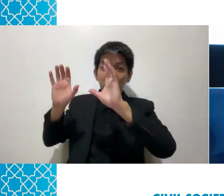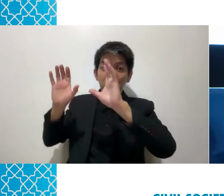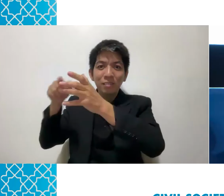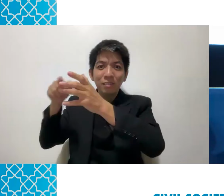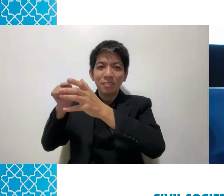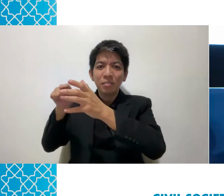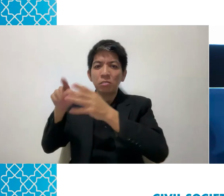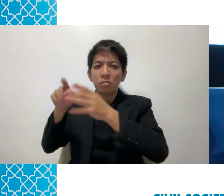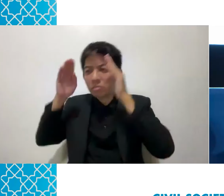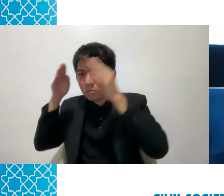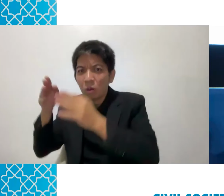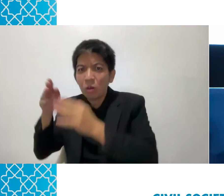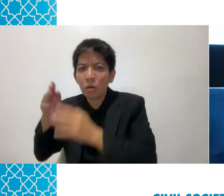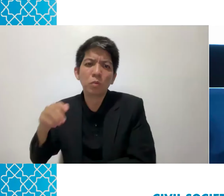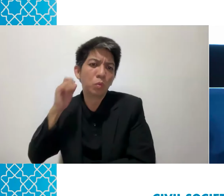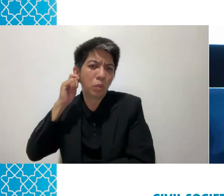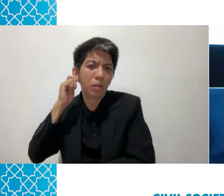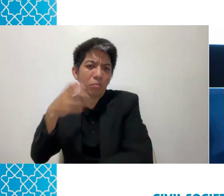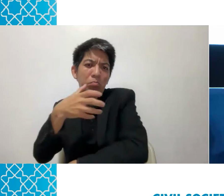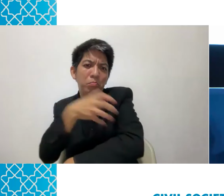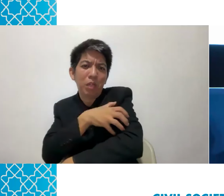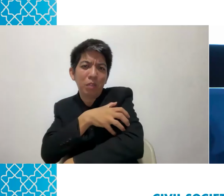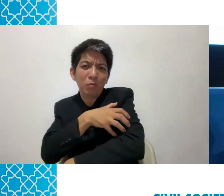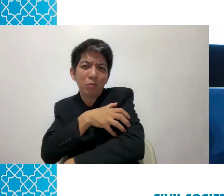of Social Agency.